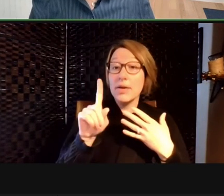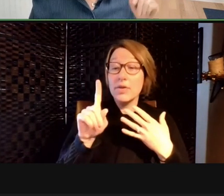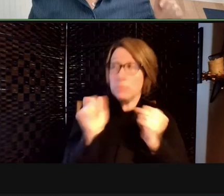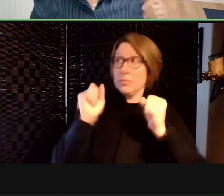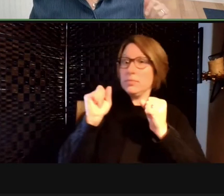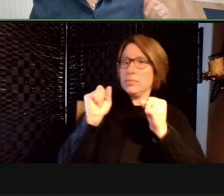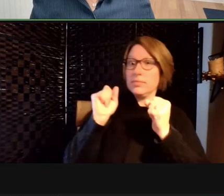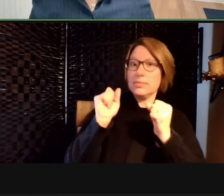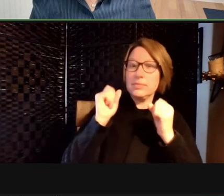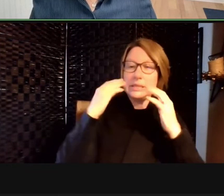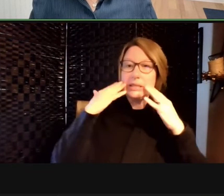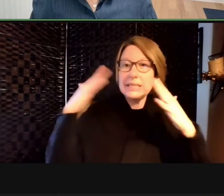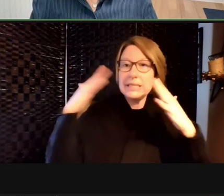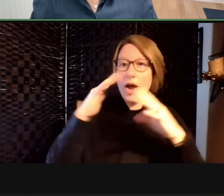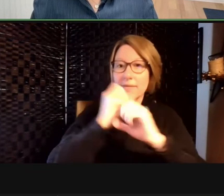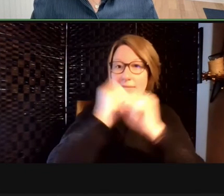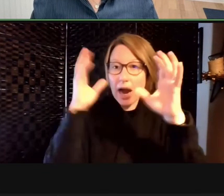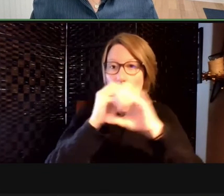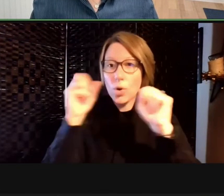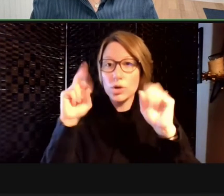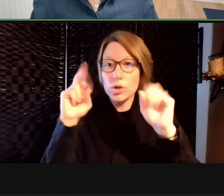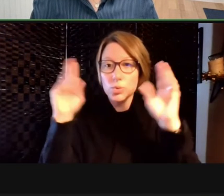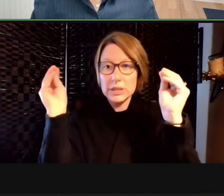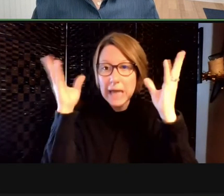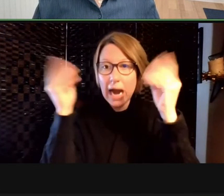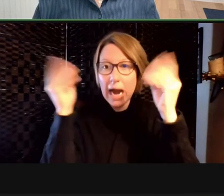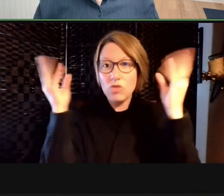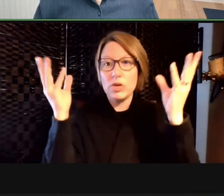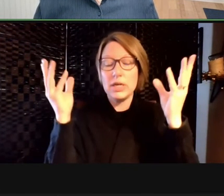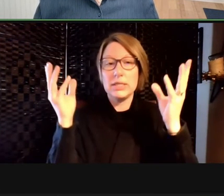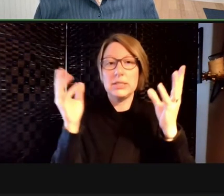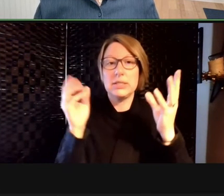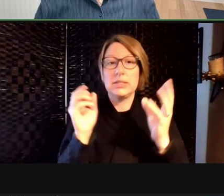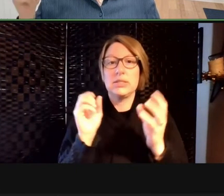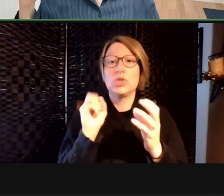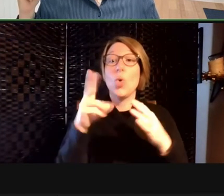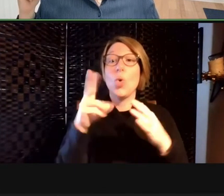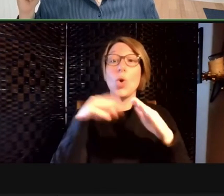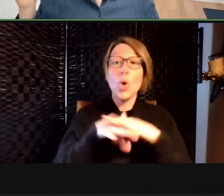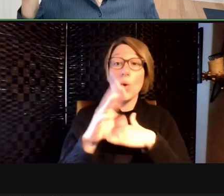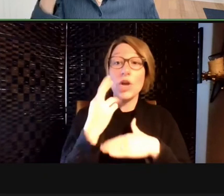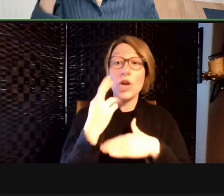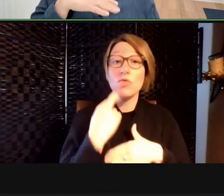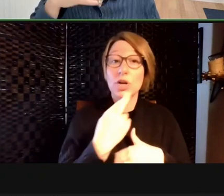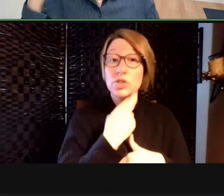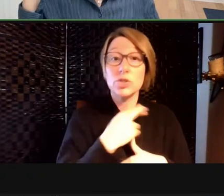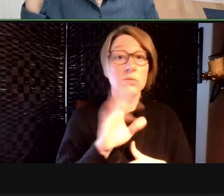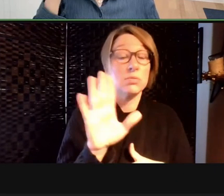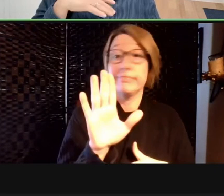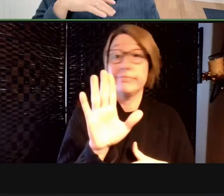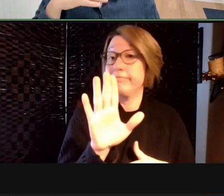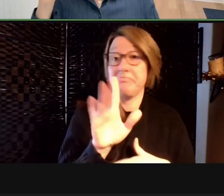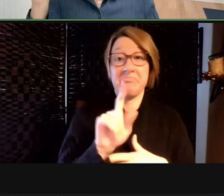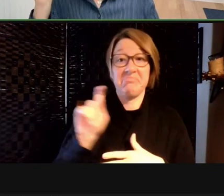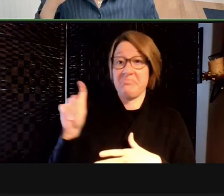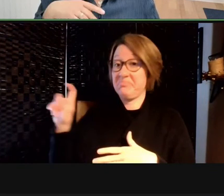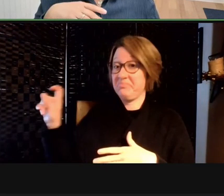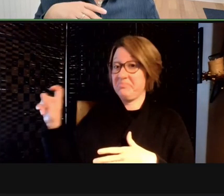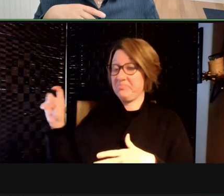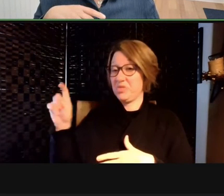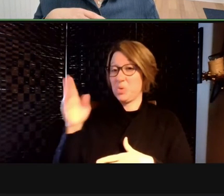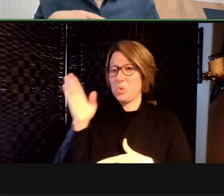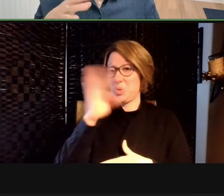sound of fireworks or sirens? Or might walk into a restaurant and then walk right back out because you did not like how it